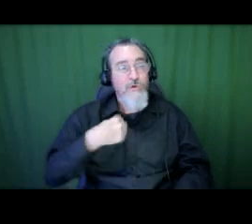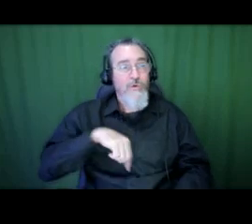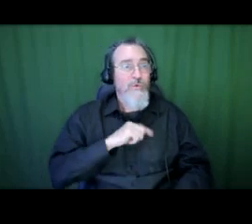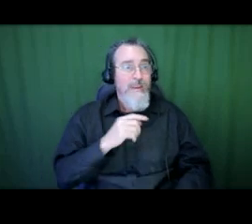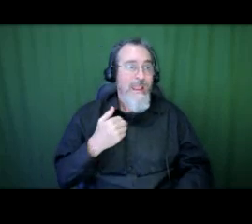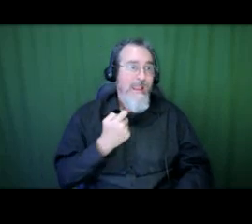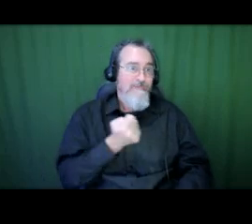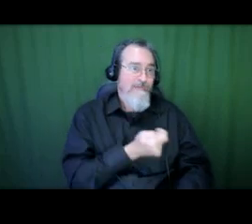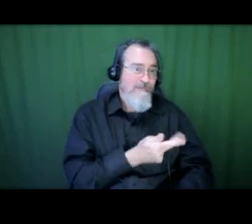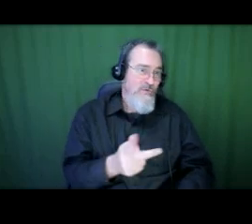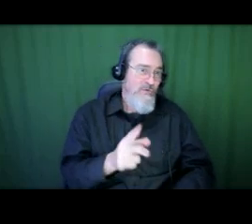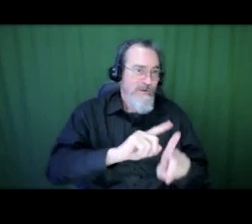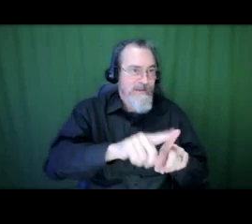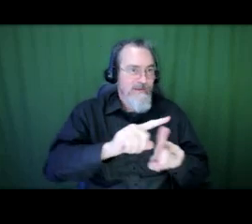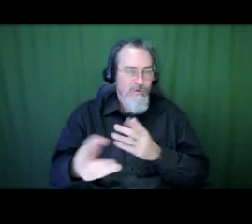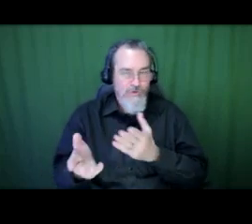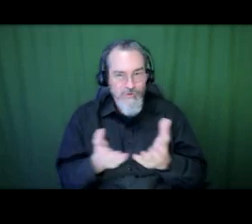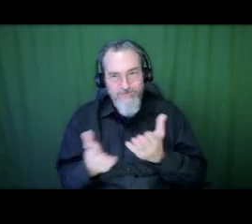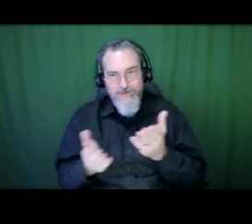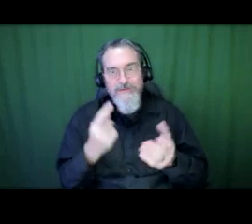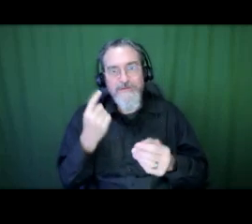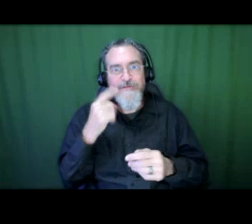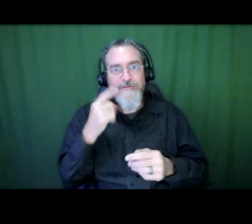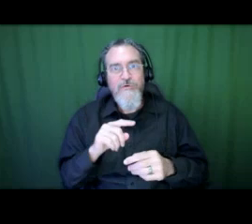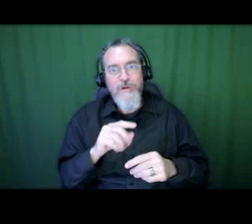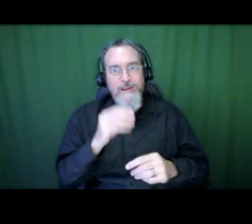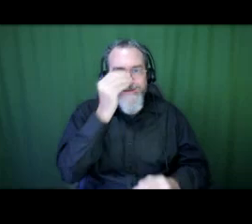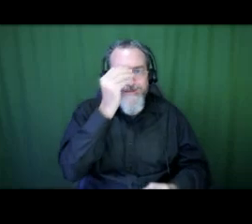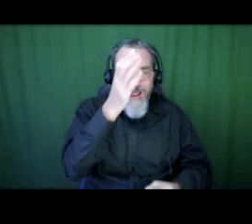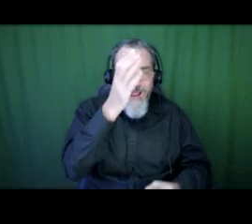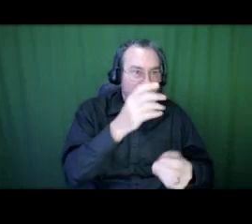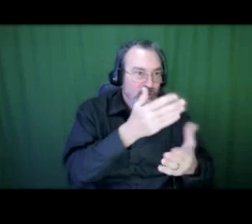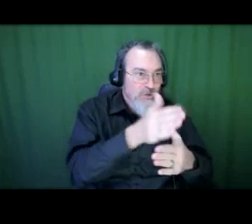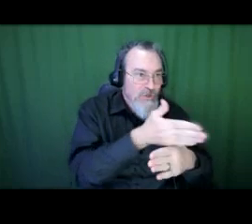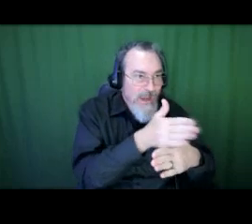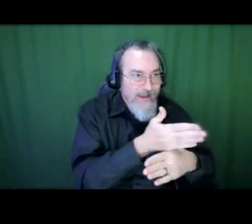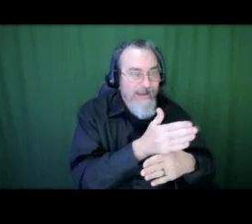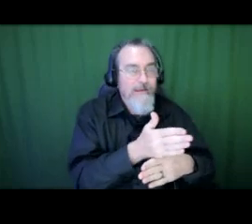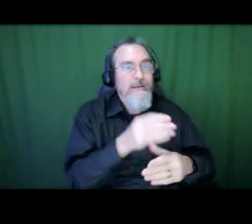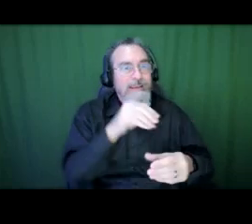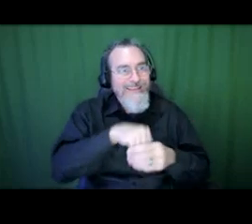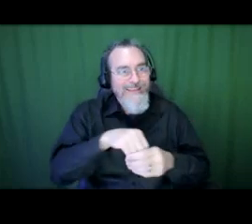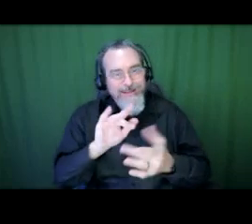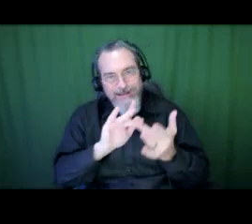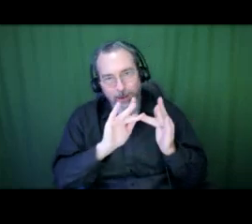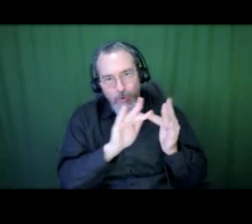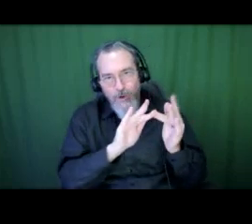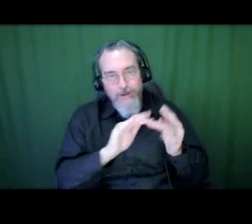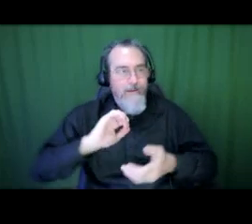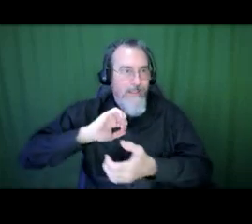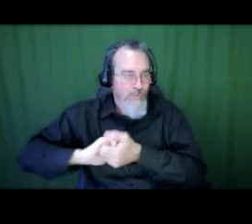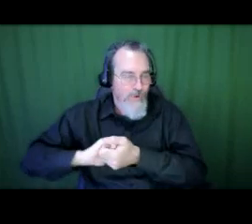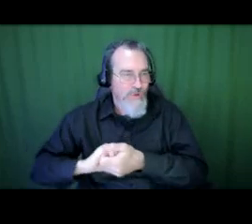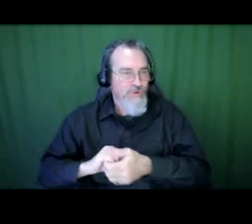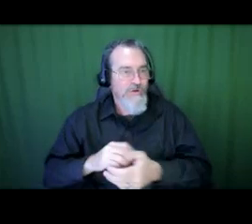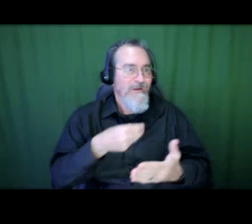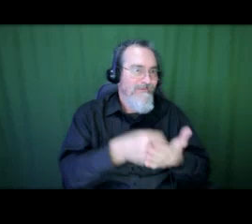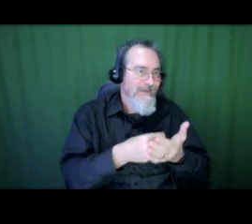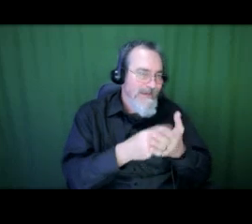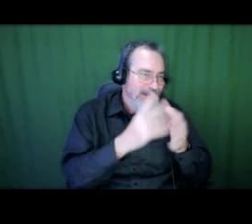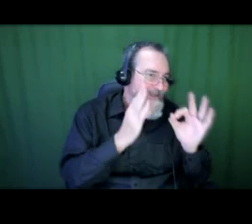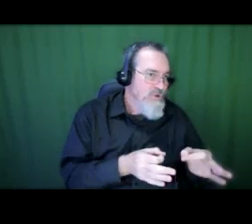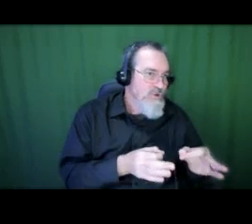those tools, the programmatic support, knowledge sharing through the network and collaboration, so that can help with funding decisions or just knowing and learning from